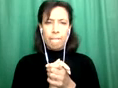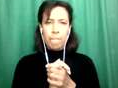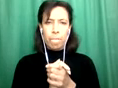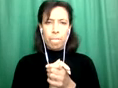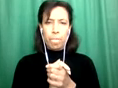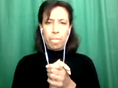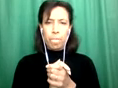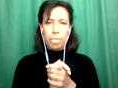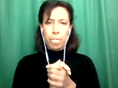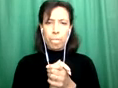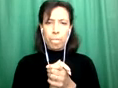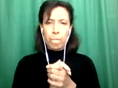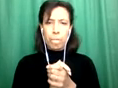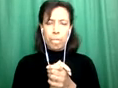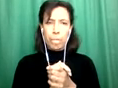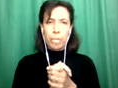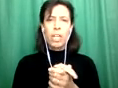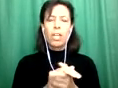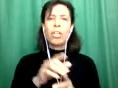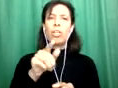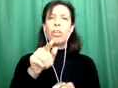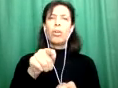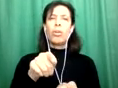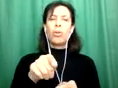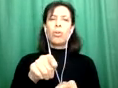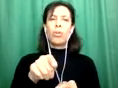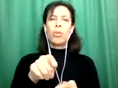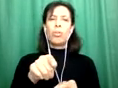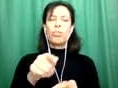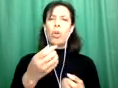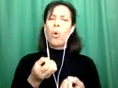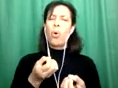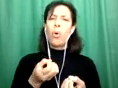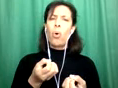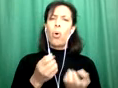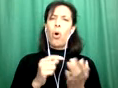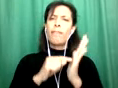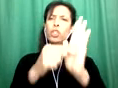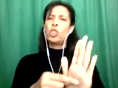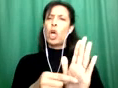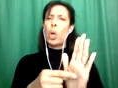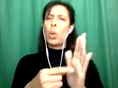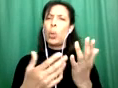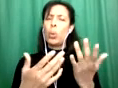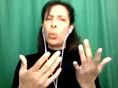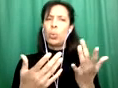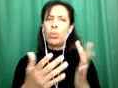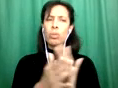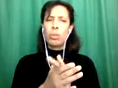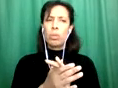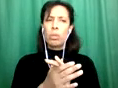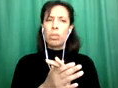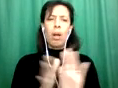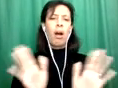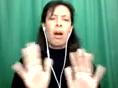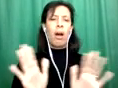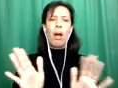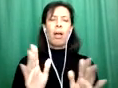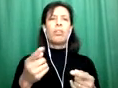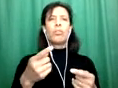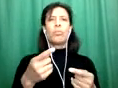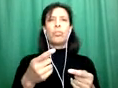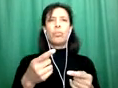feedback on pupils' work, or not feedback, on what I asked you to think about what the teacher might say